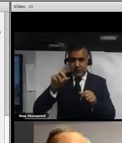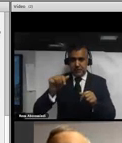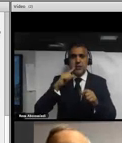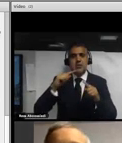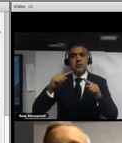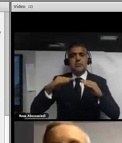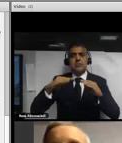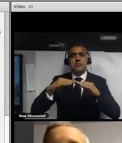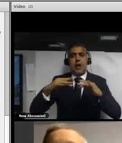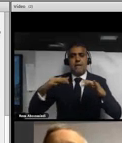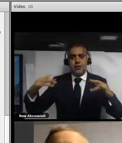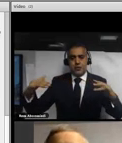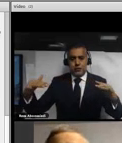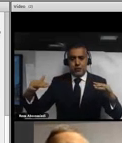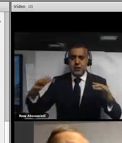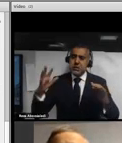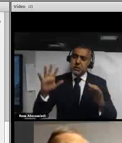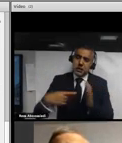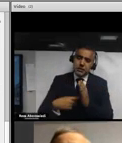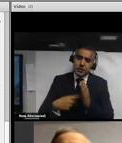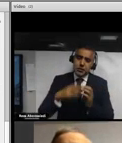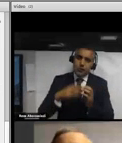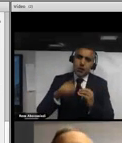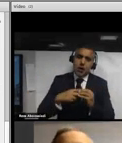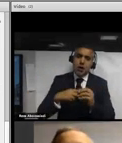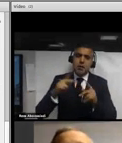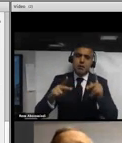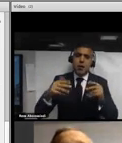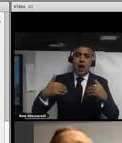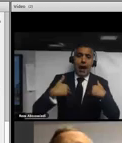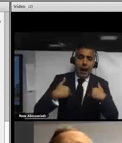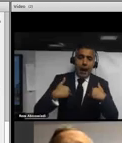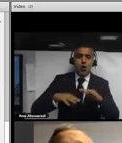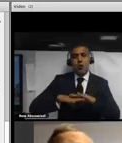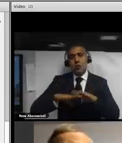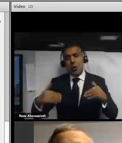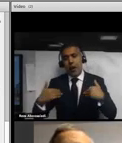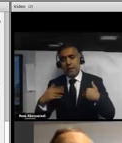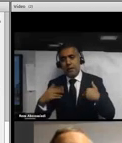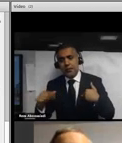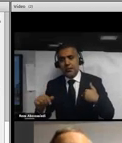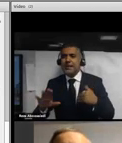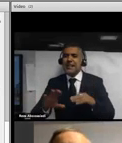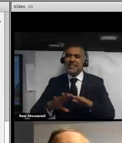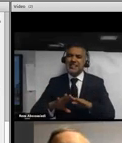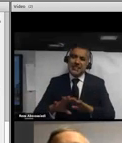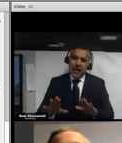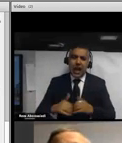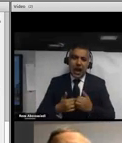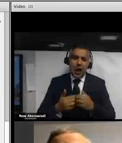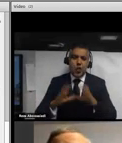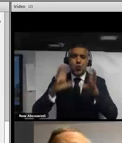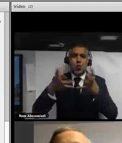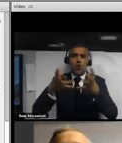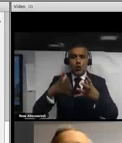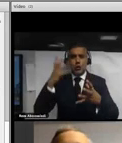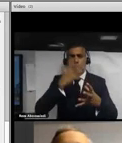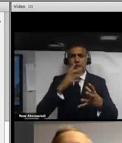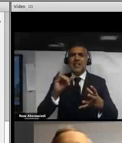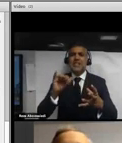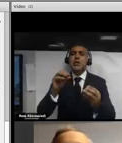diverse. You know, sometimes you talk about people with and without disabilities. That's really not the way the world is. It's much more of a